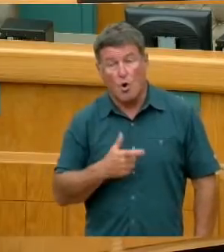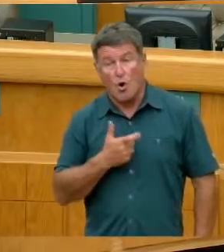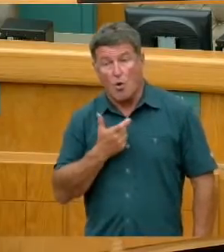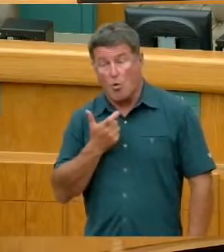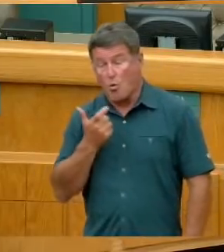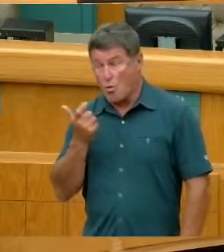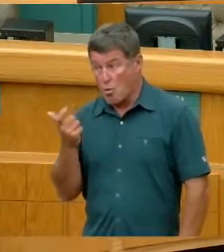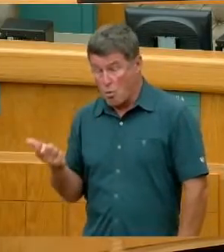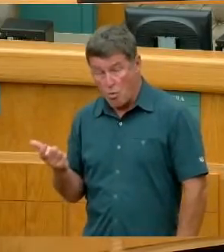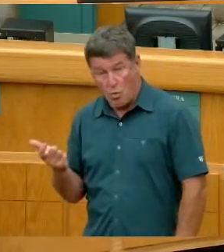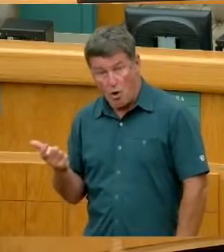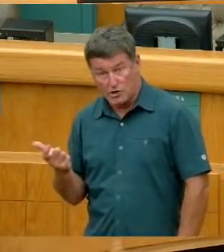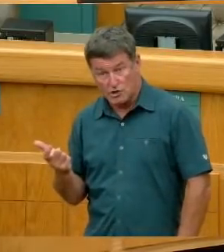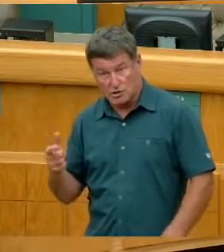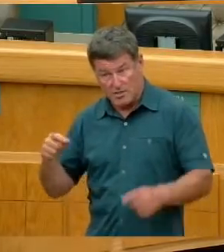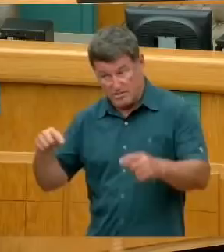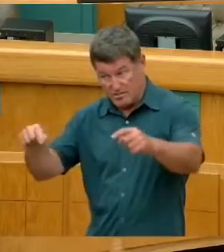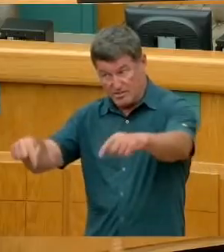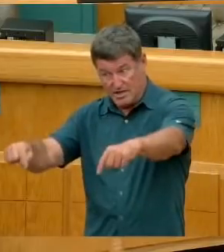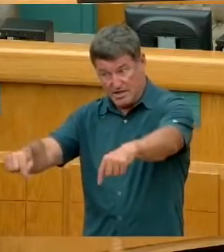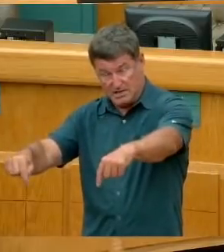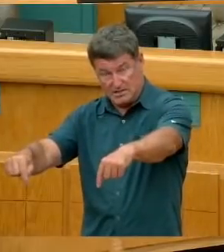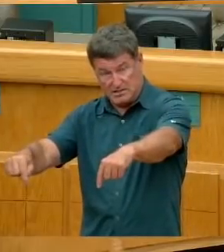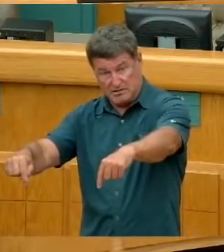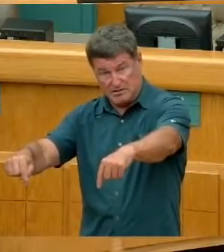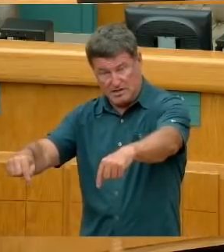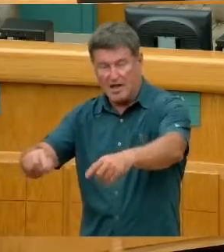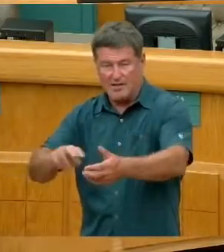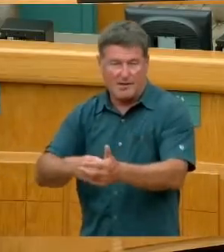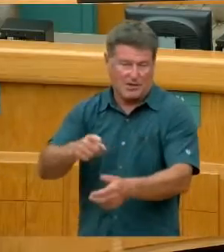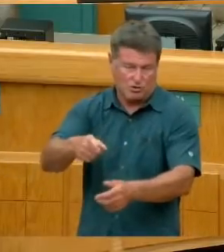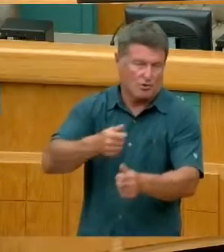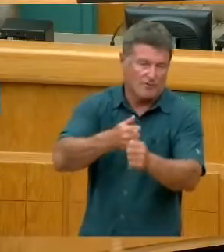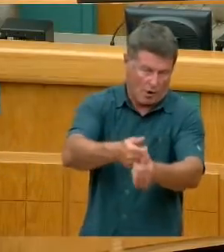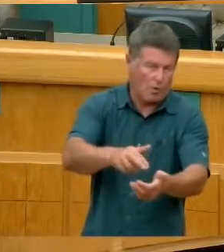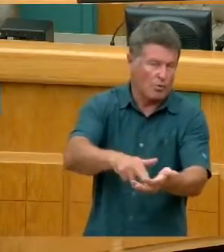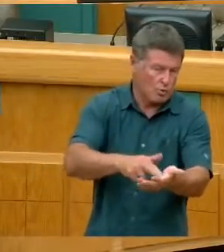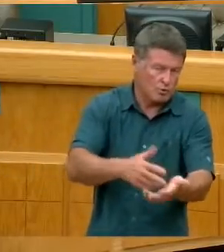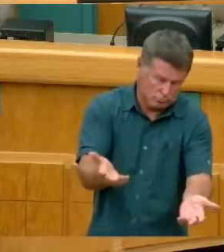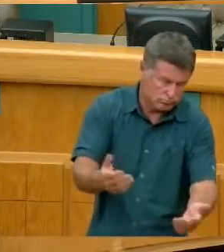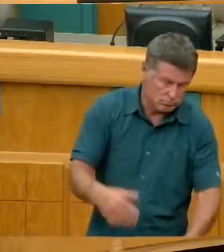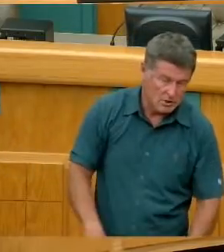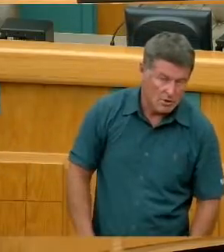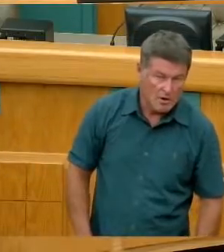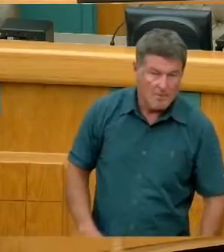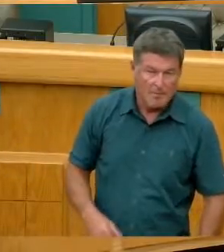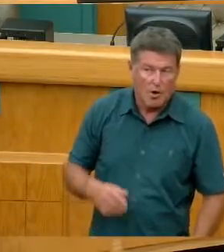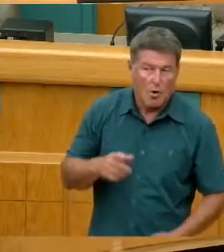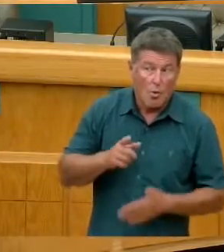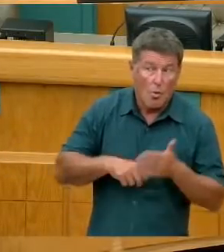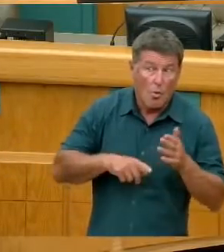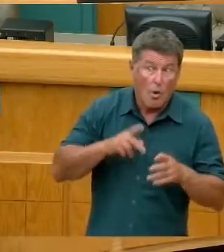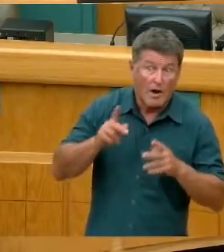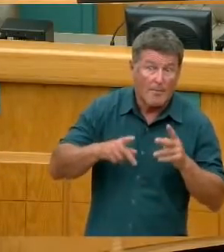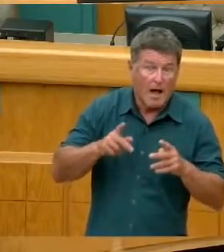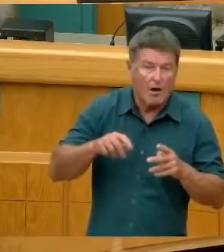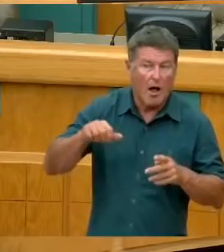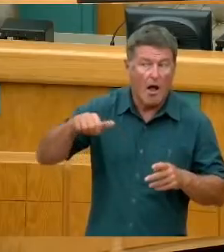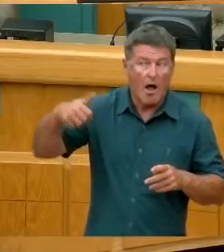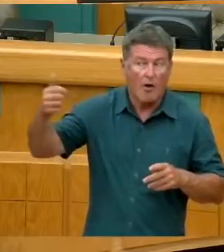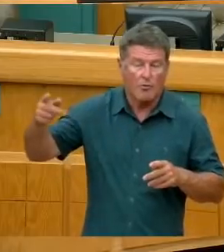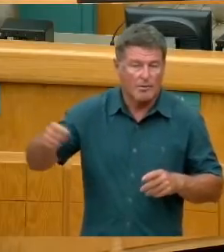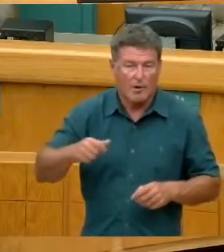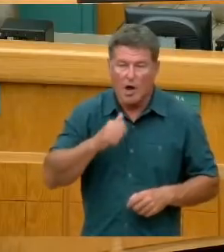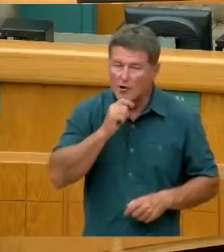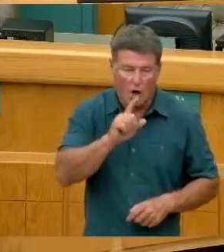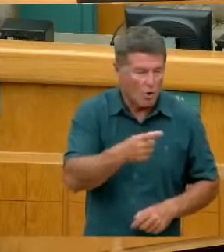you're watching this, there's a really strong chance that you're doing the right thing. We need to get our message out